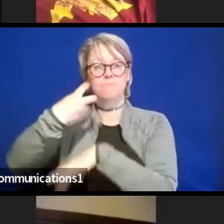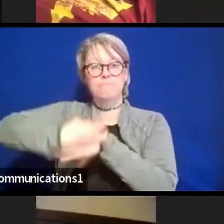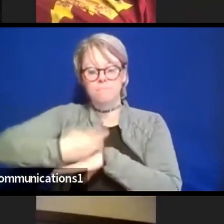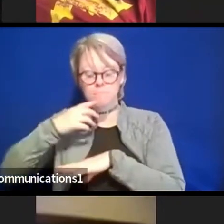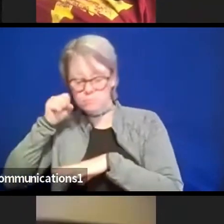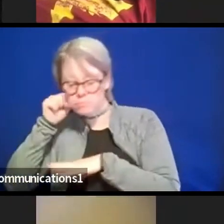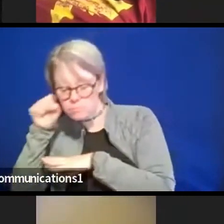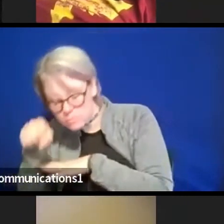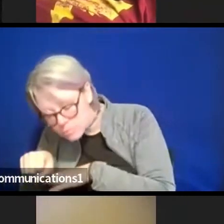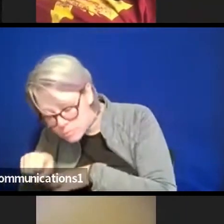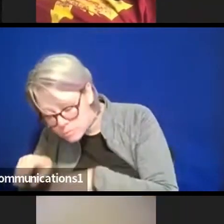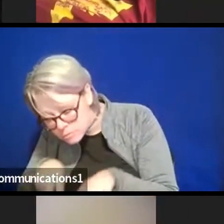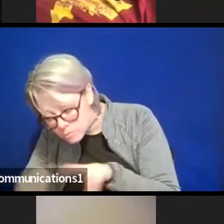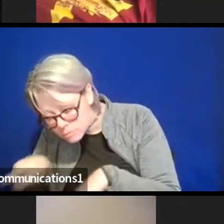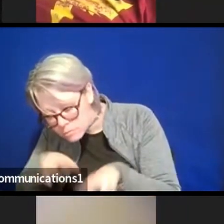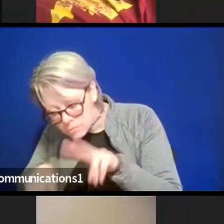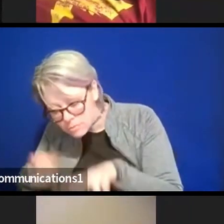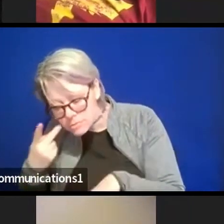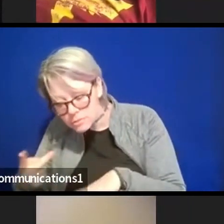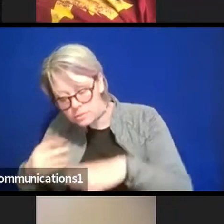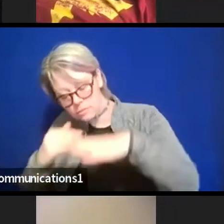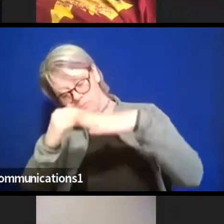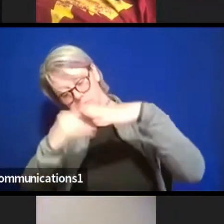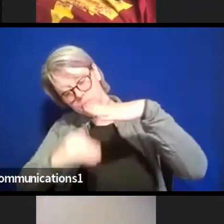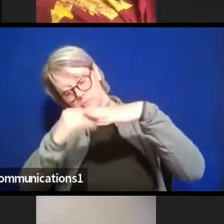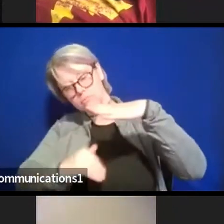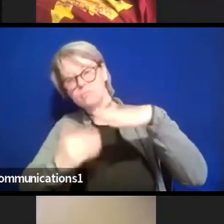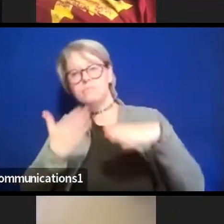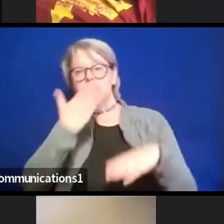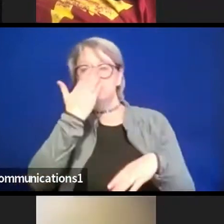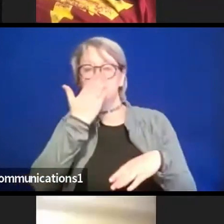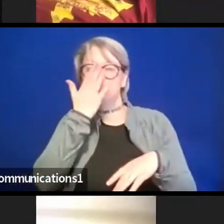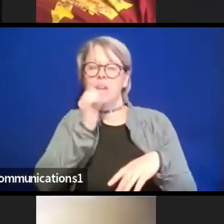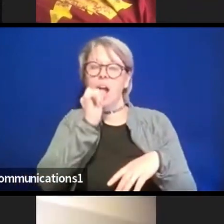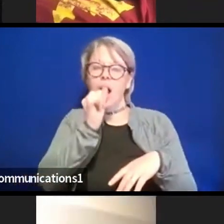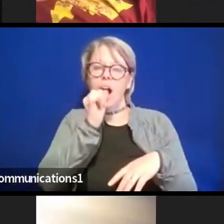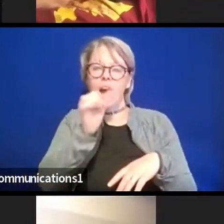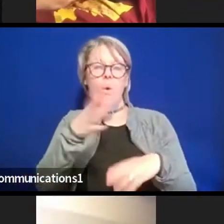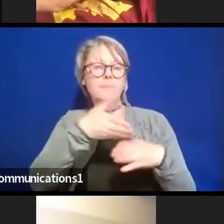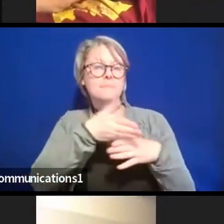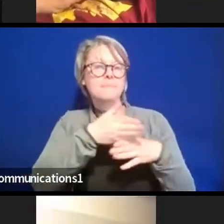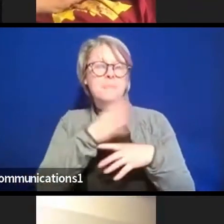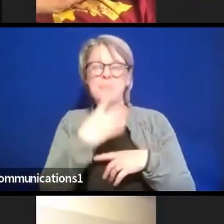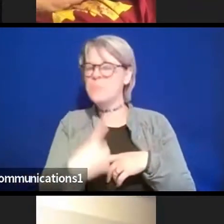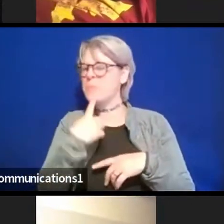face into the shallow trench I had made. Some roots smell sharp and nutty, and others woody and bitter, but